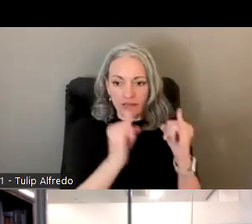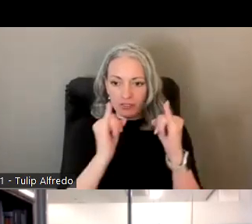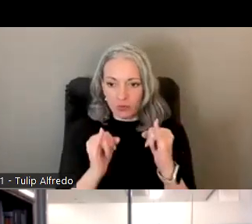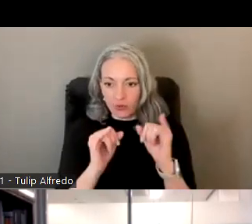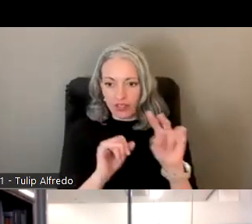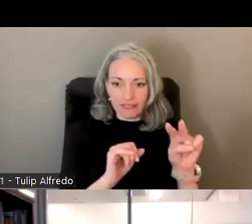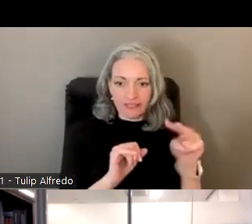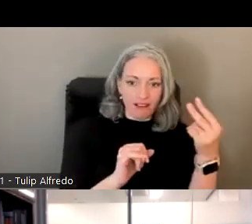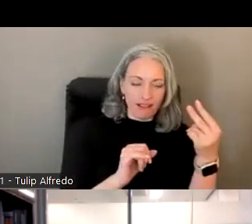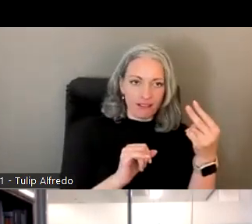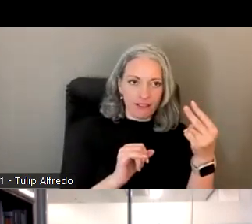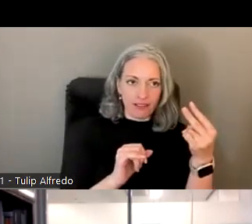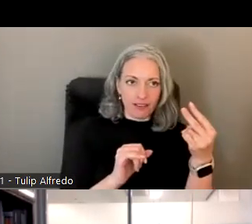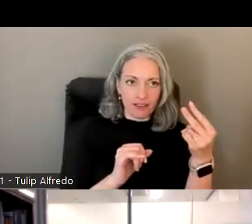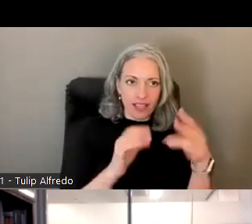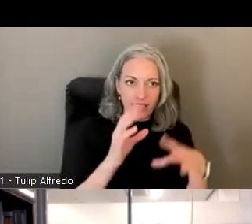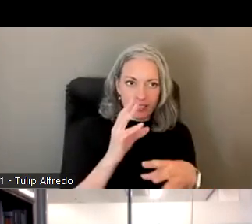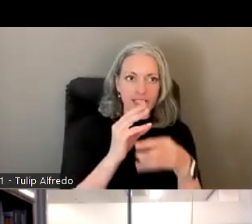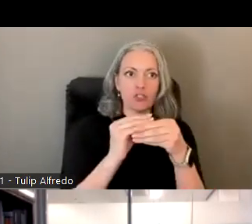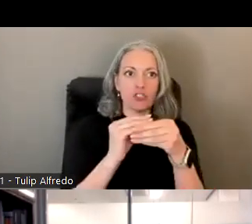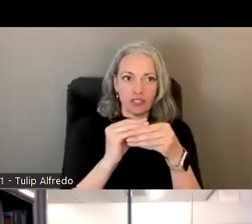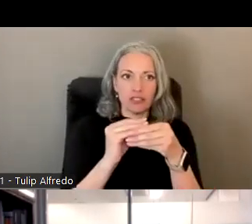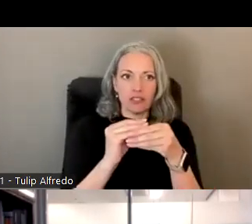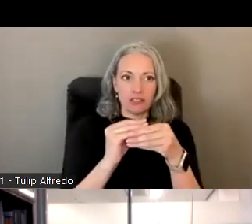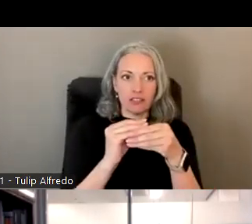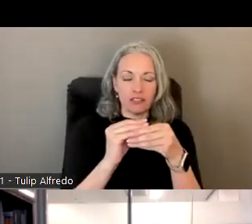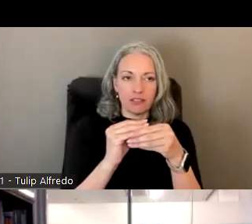one with the addition of